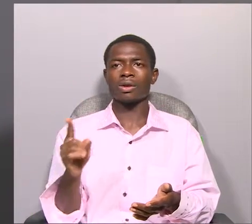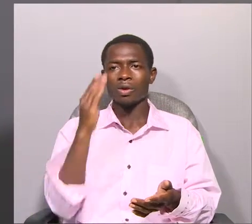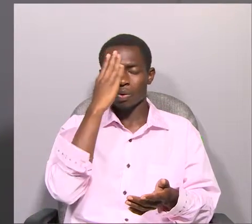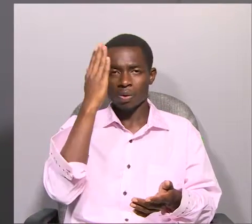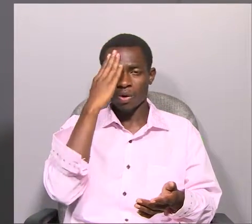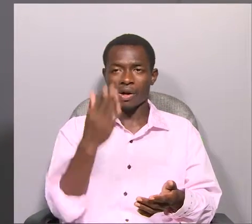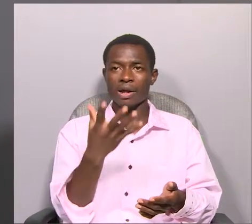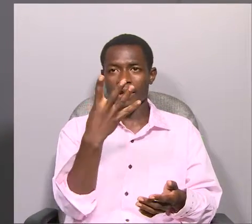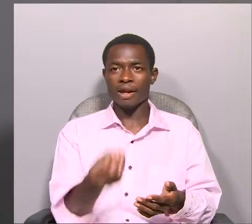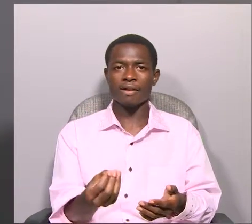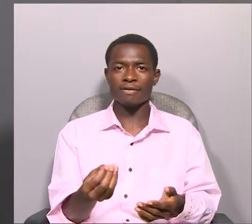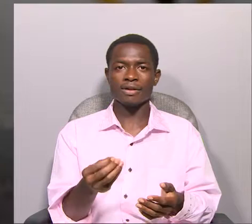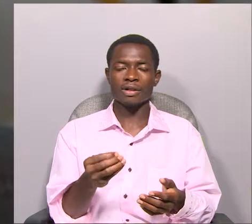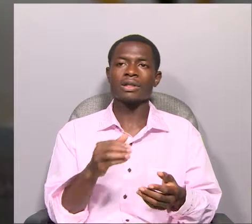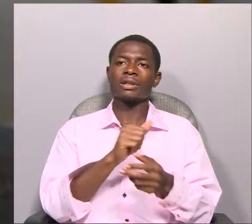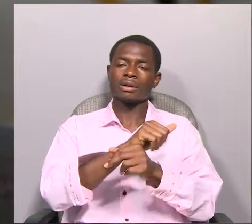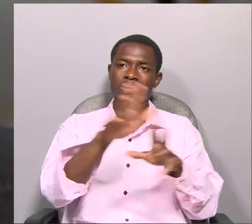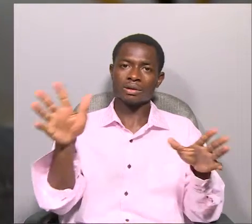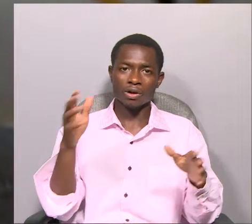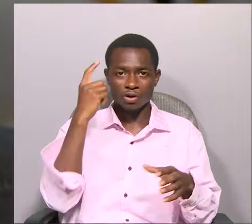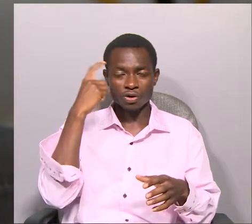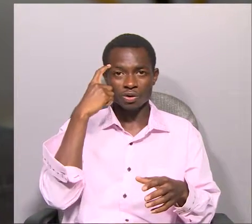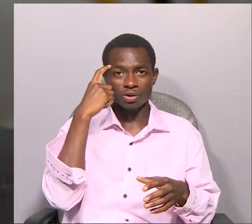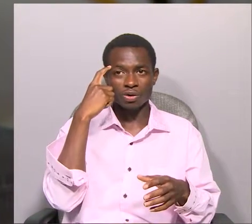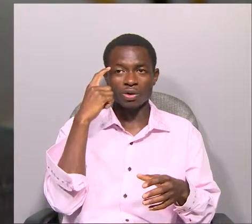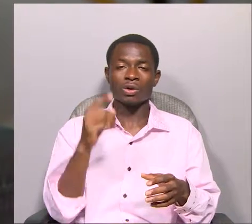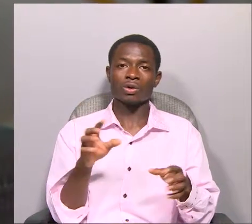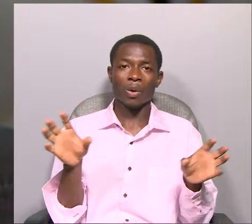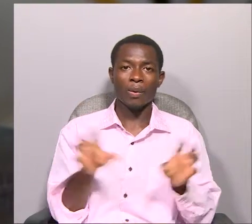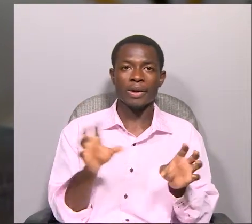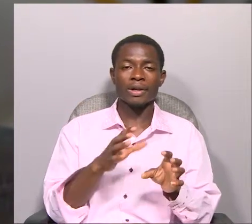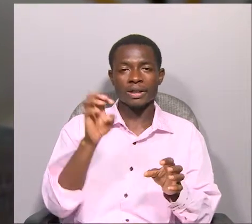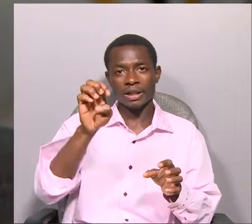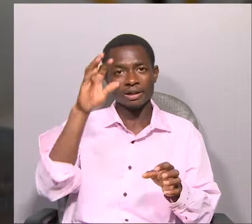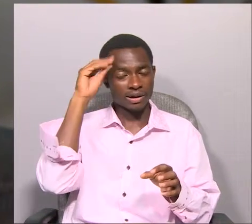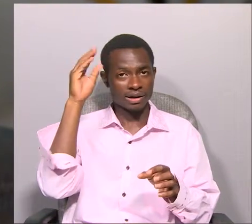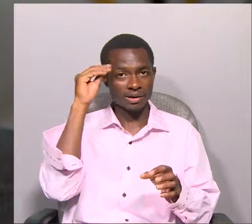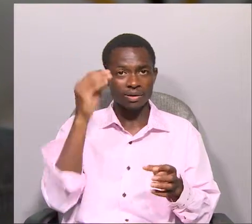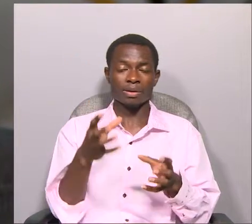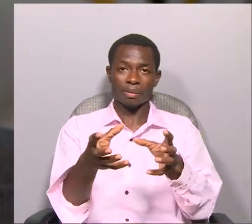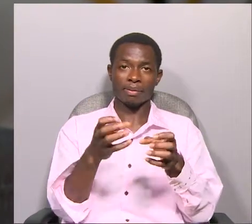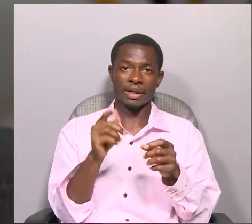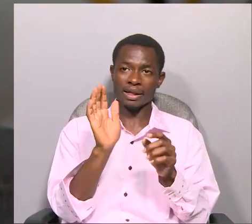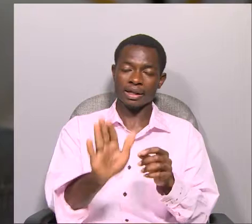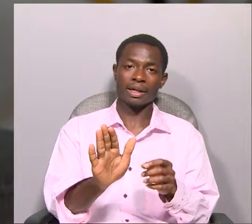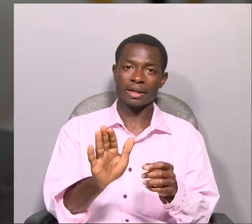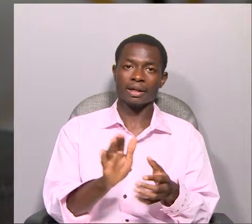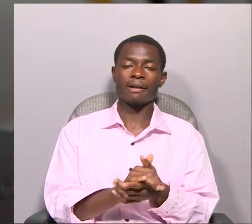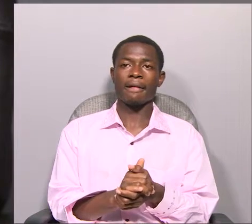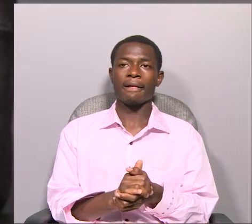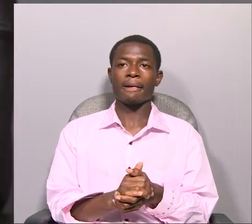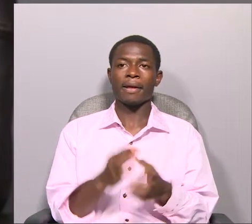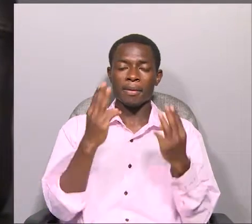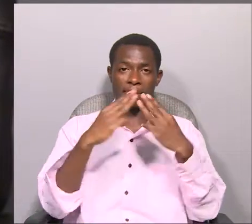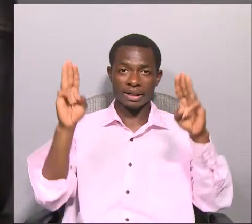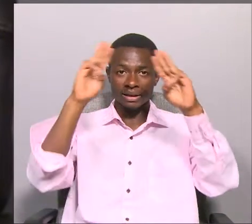who have aspirations, you know, to pursue their educational dreams must be given the opportunity.